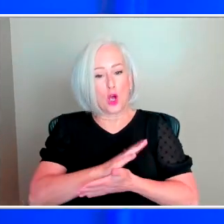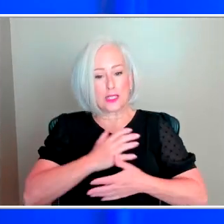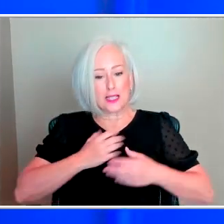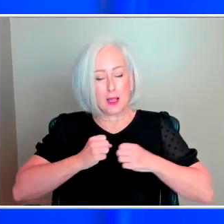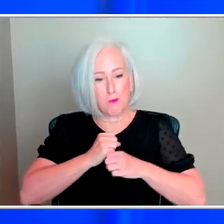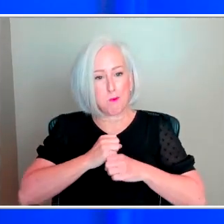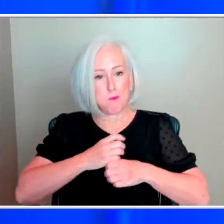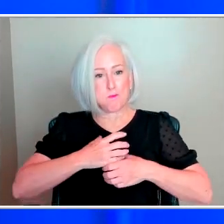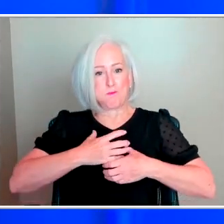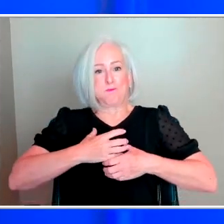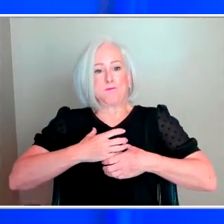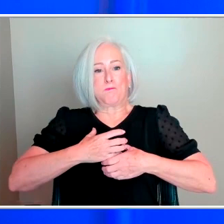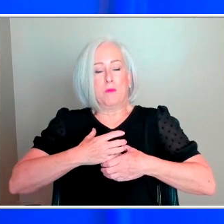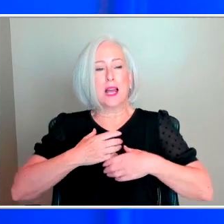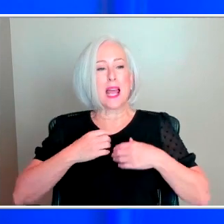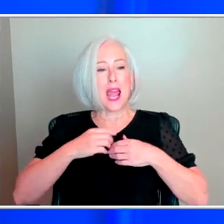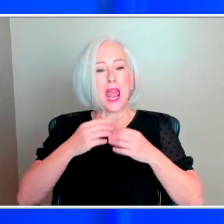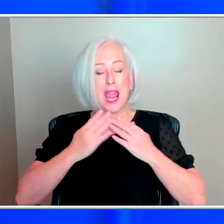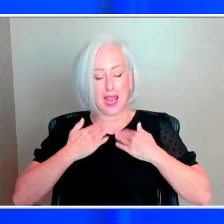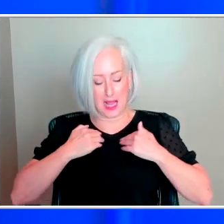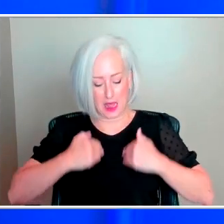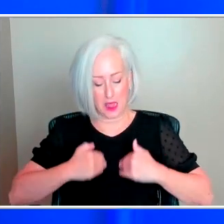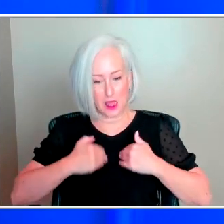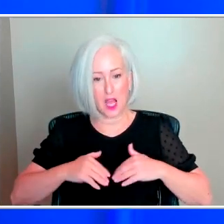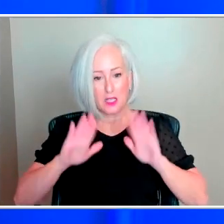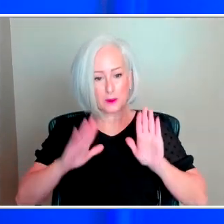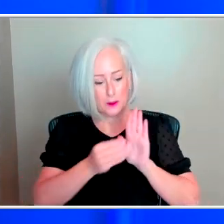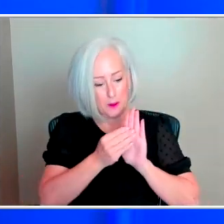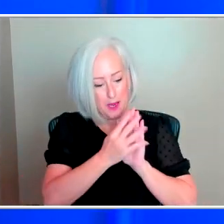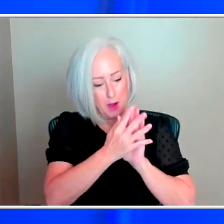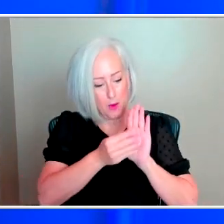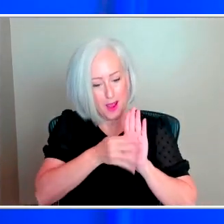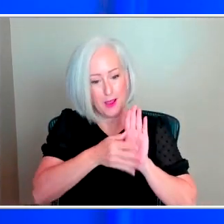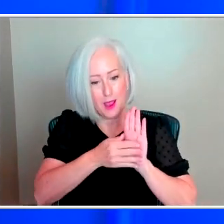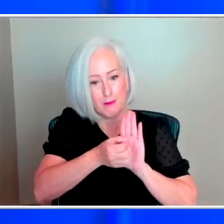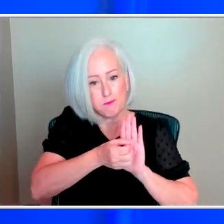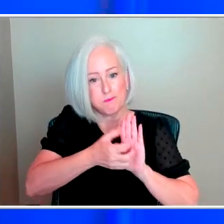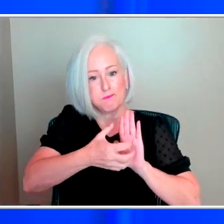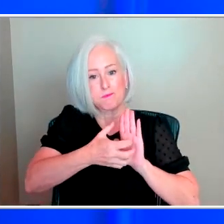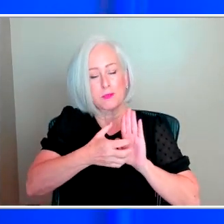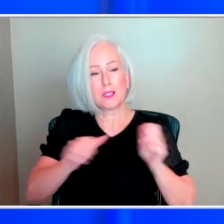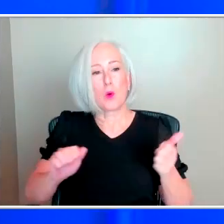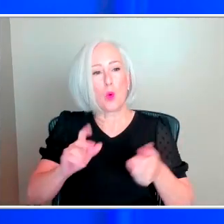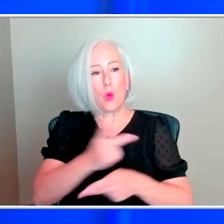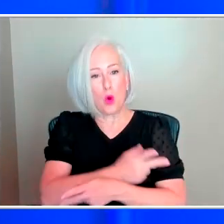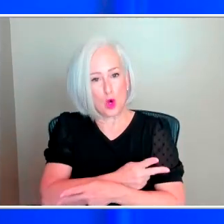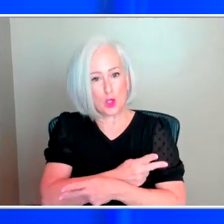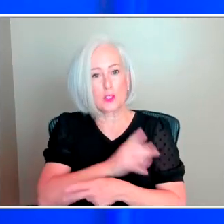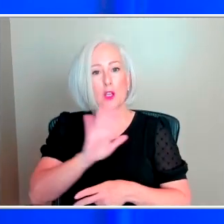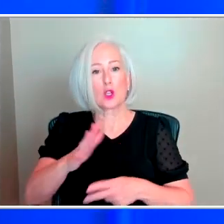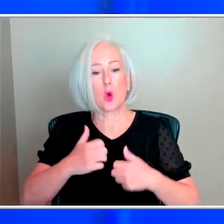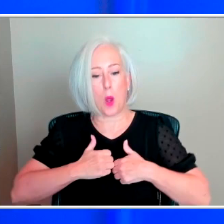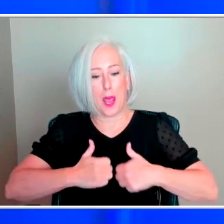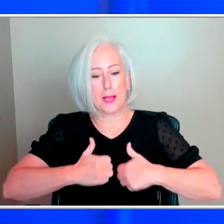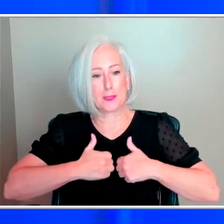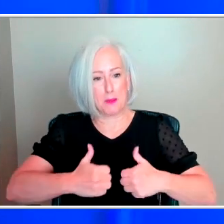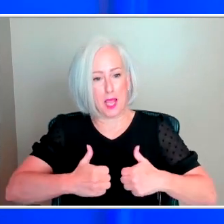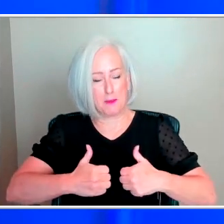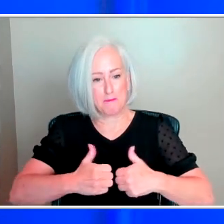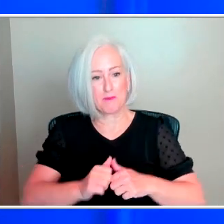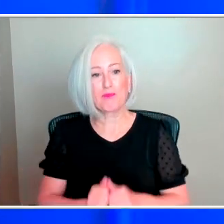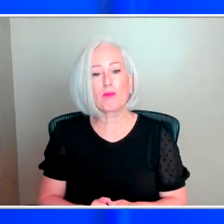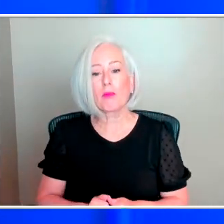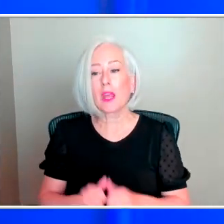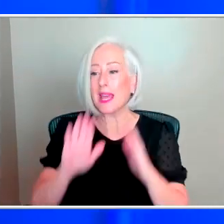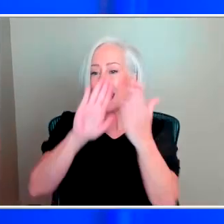cause airway reactivity and worsen your asthma. And so in those particular cases, when in the cities,